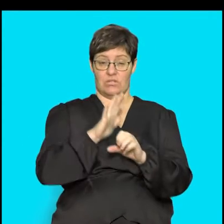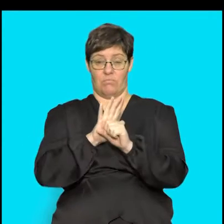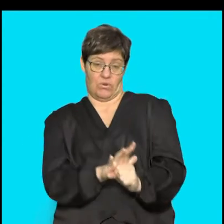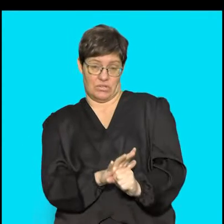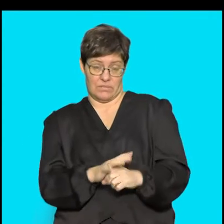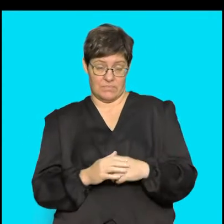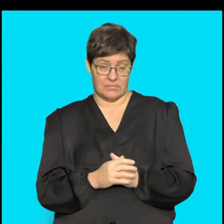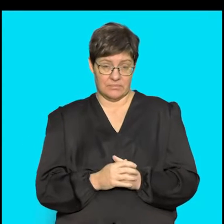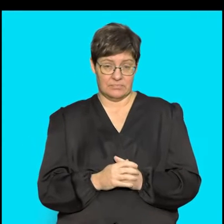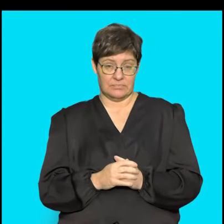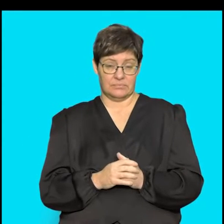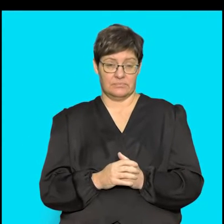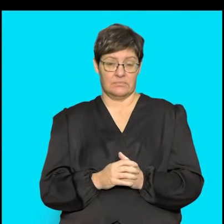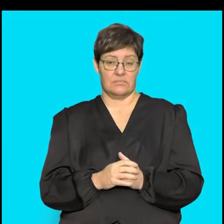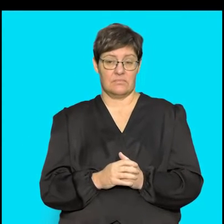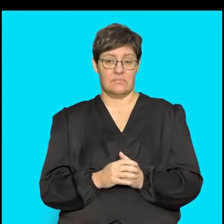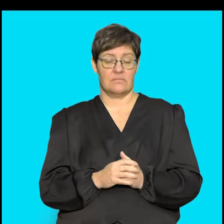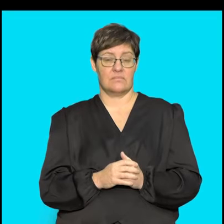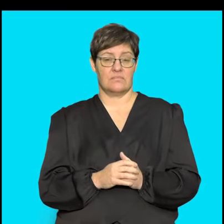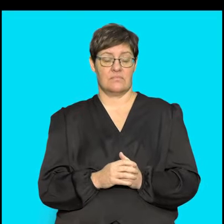our pressure.